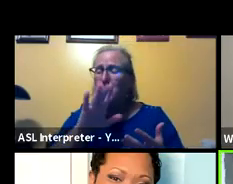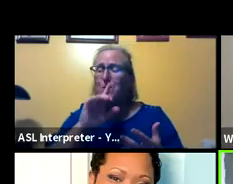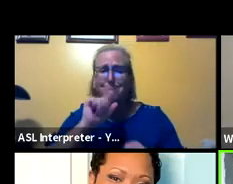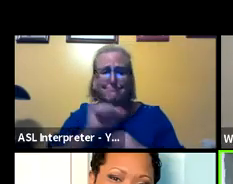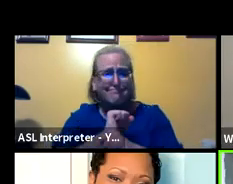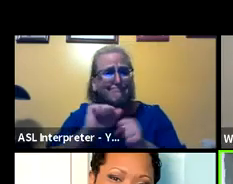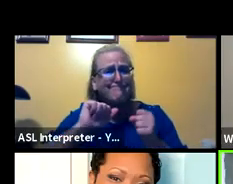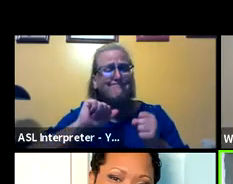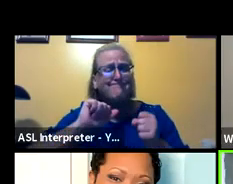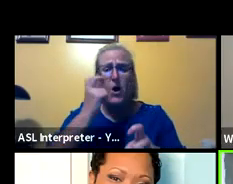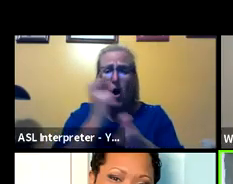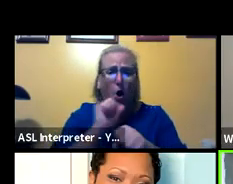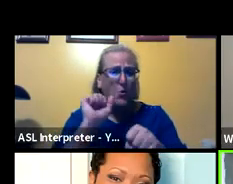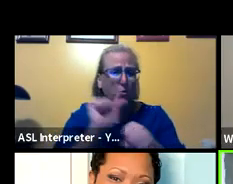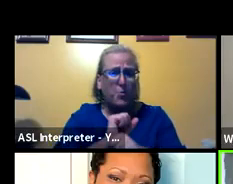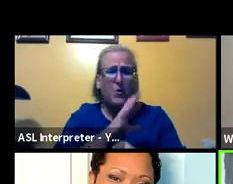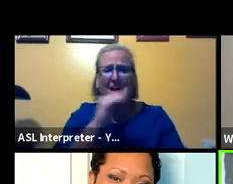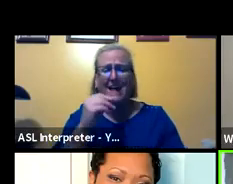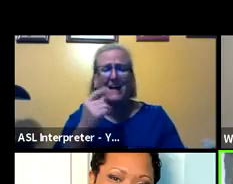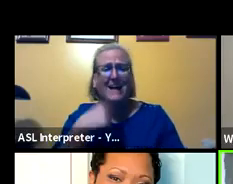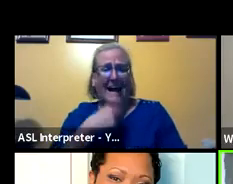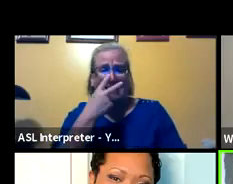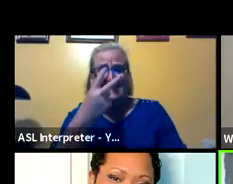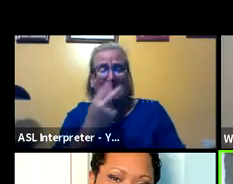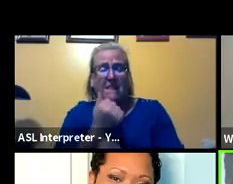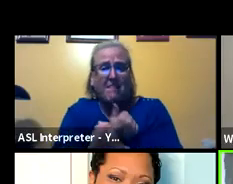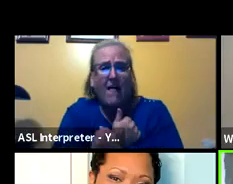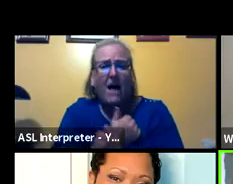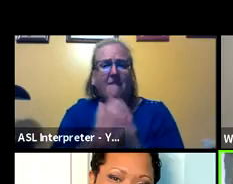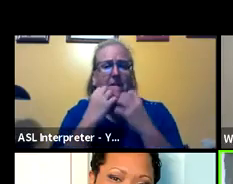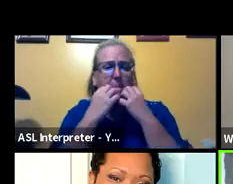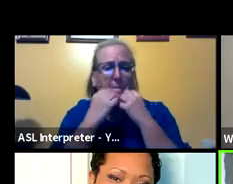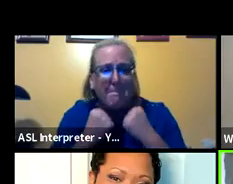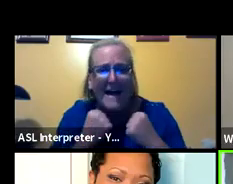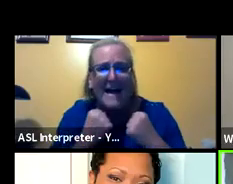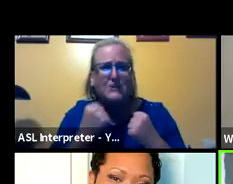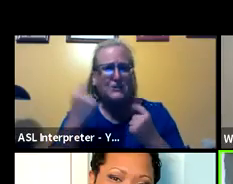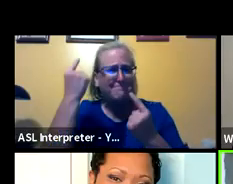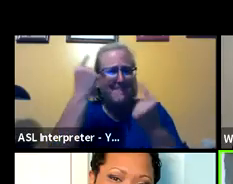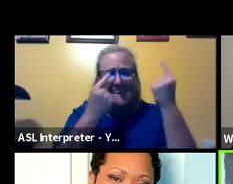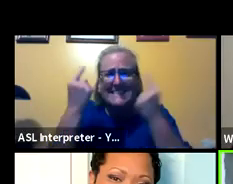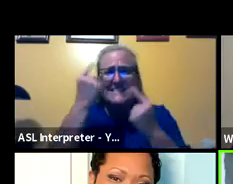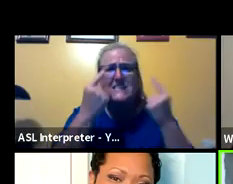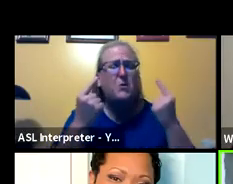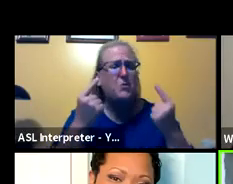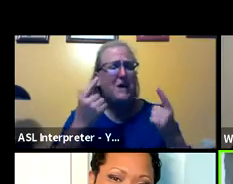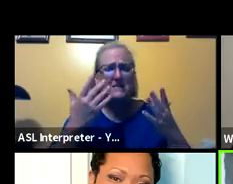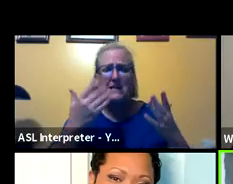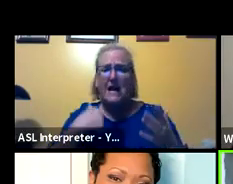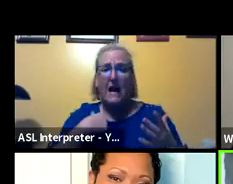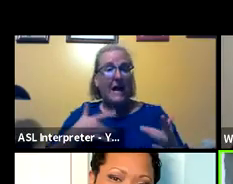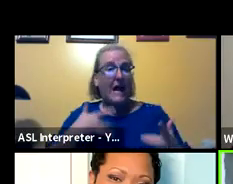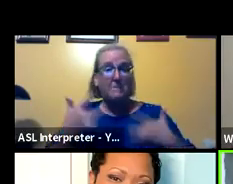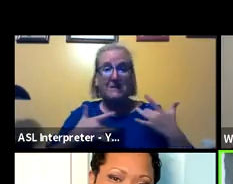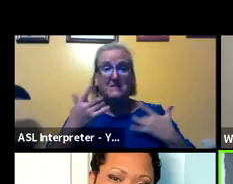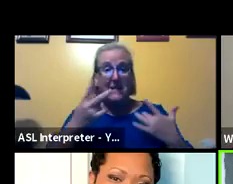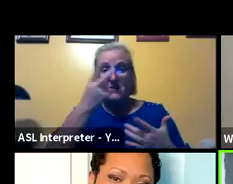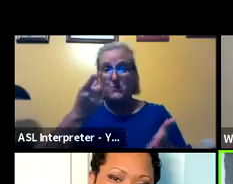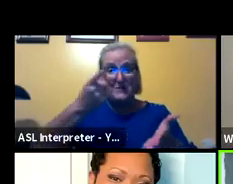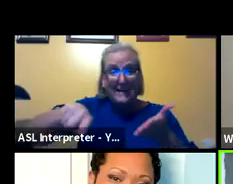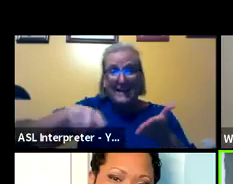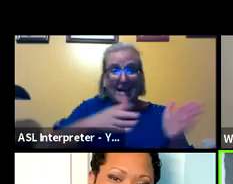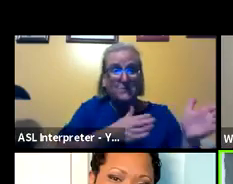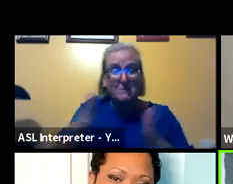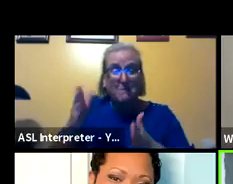can see the love and the passion and the consideration that's taking place, and I'm excited to see next week's plan so that we can